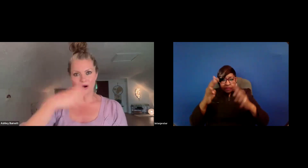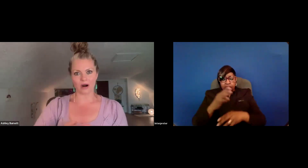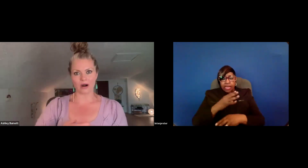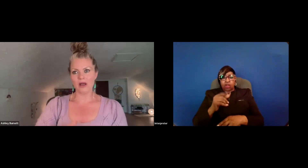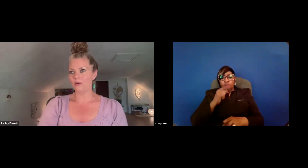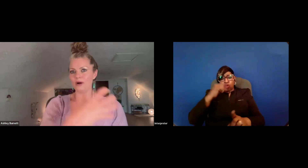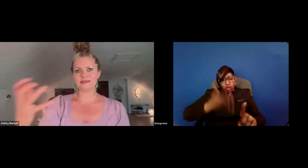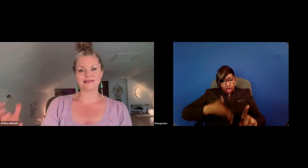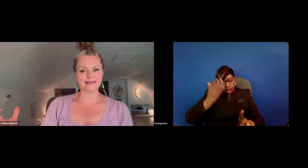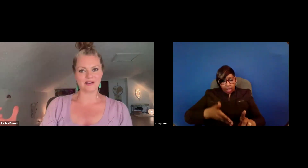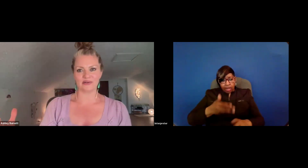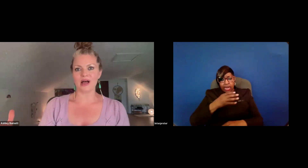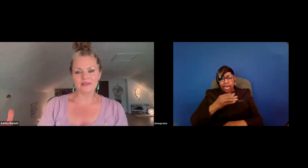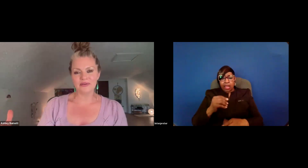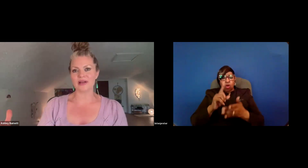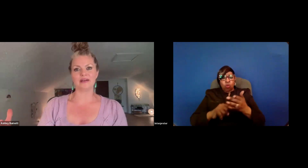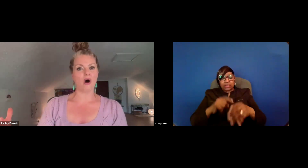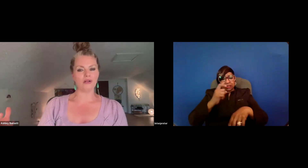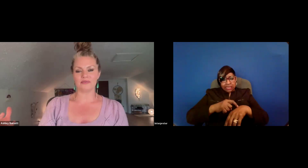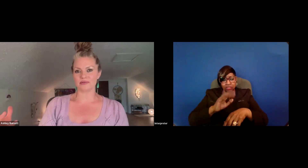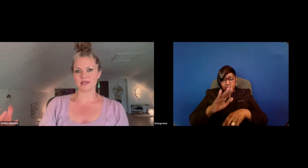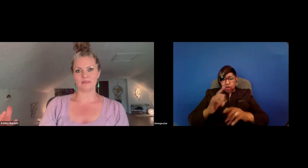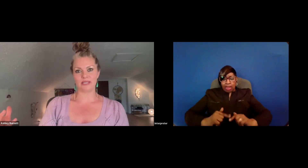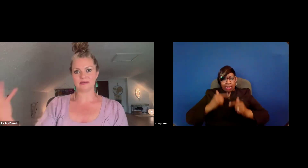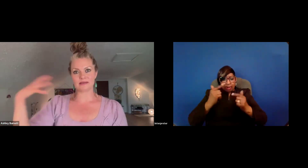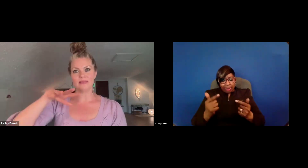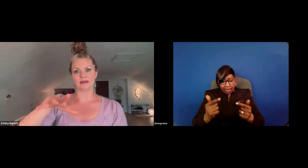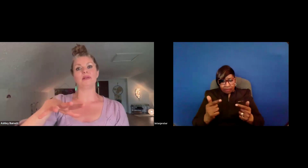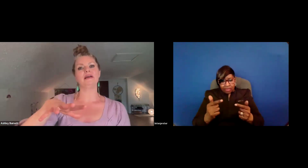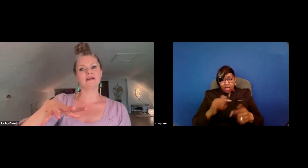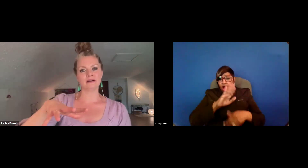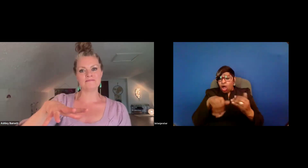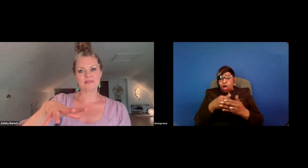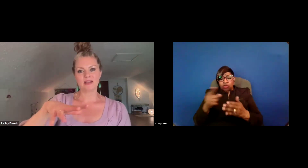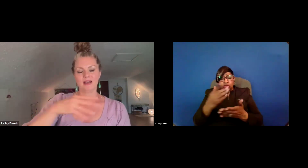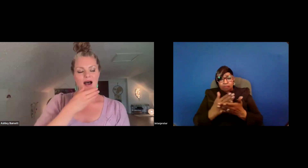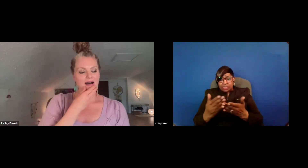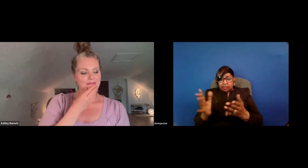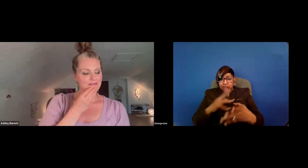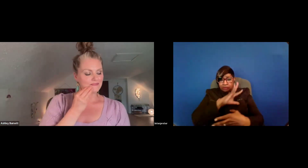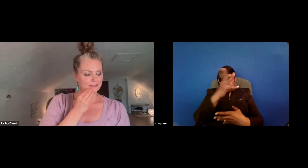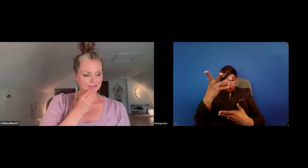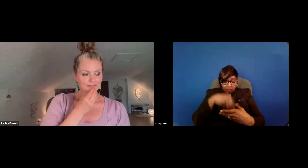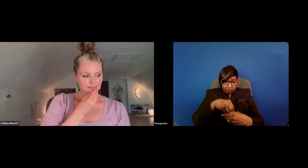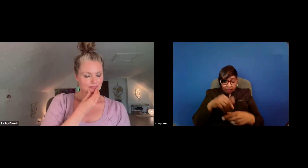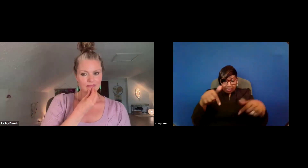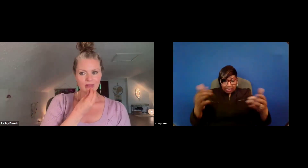who you are, what season of your life you're in, all of those kind of pieces come into play here.